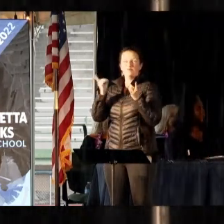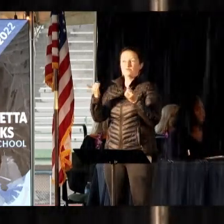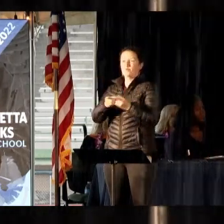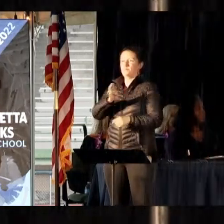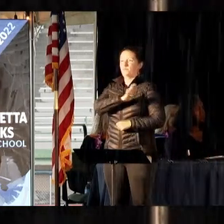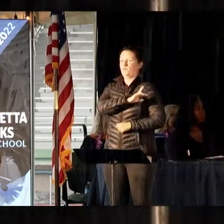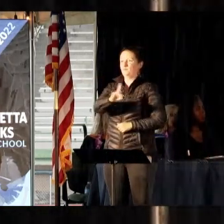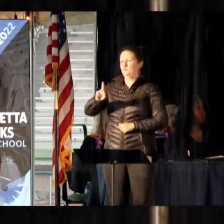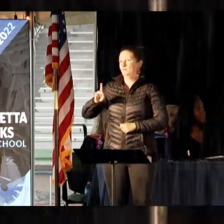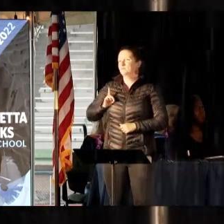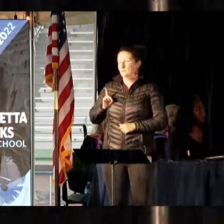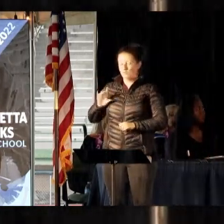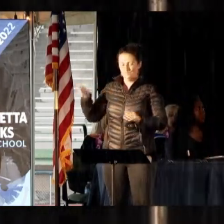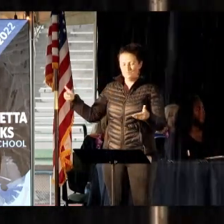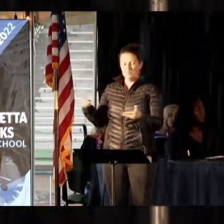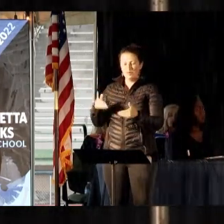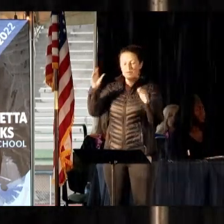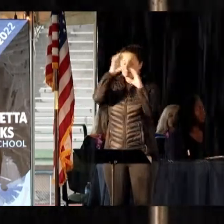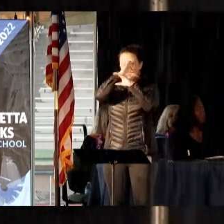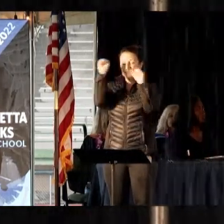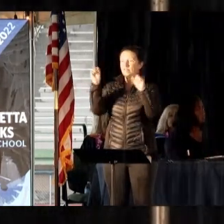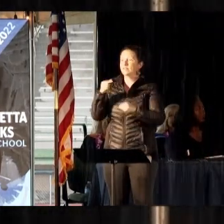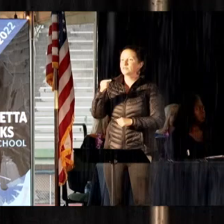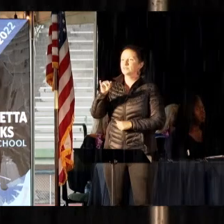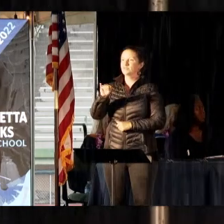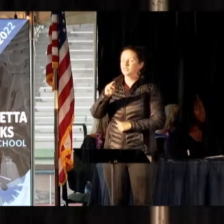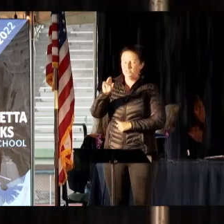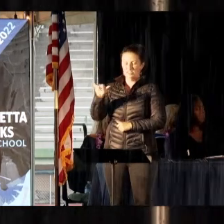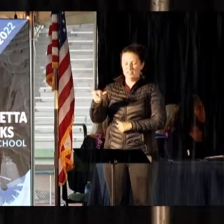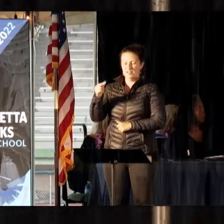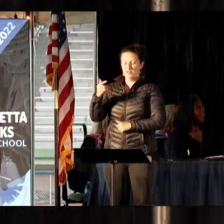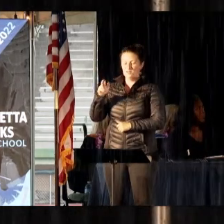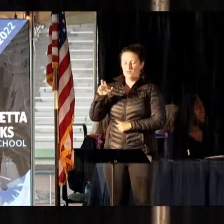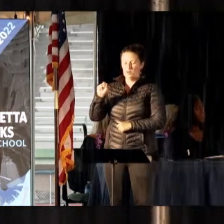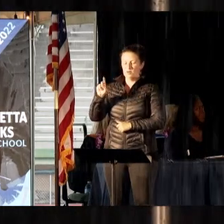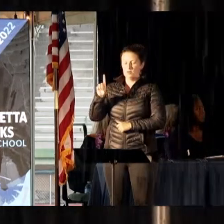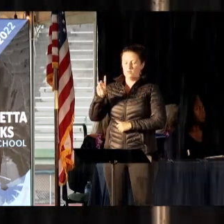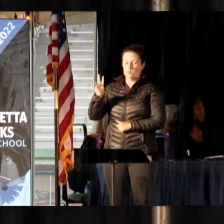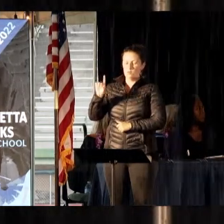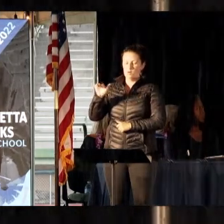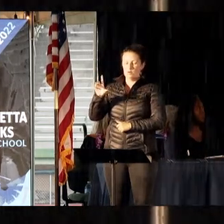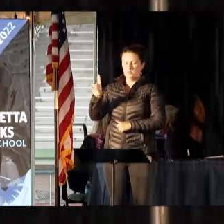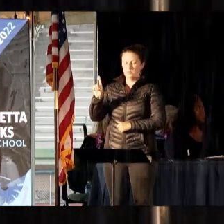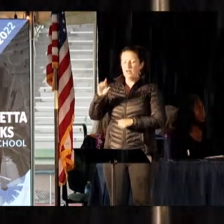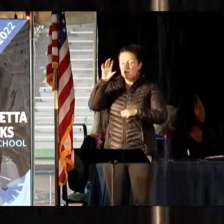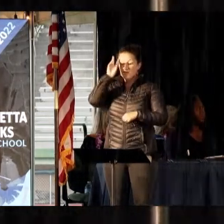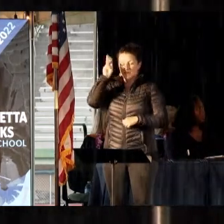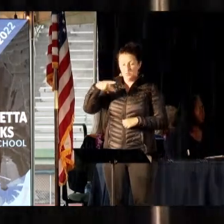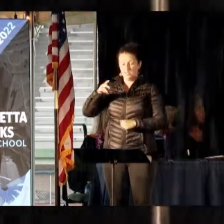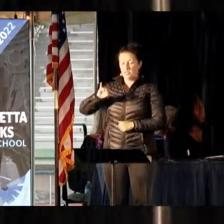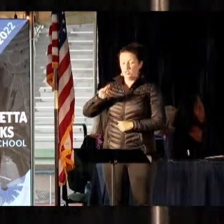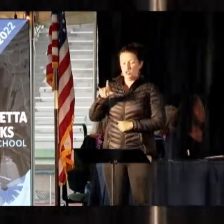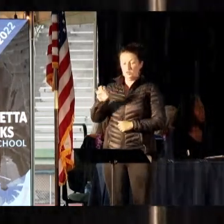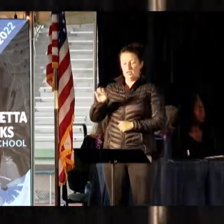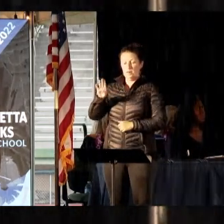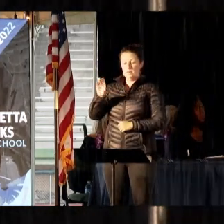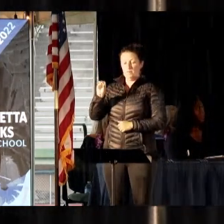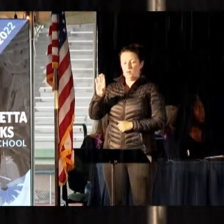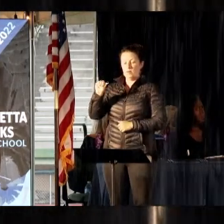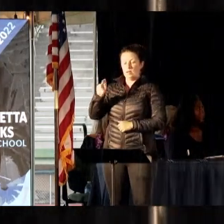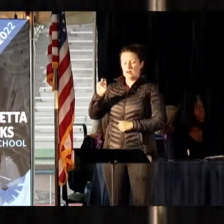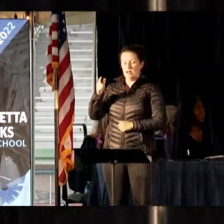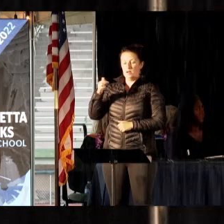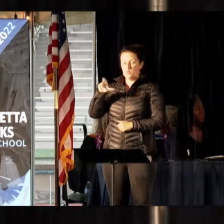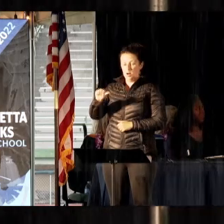Directors, President Ginny Gronwald, Vice President Julie Bocanegra,